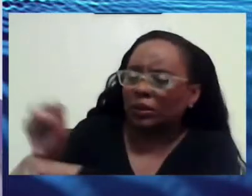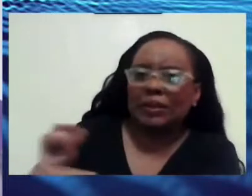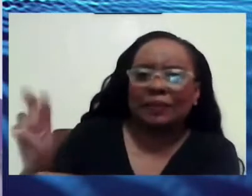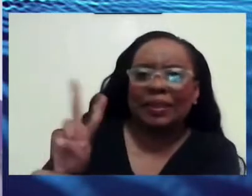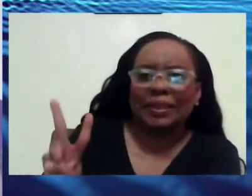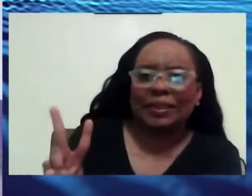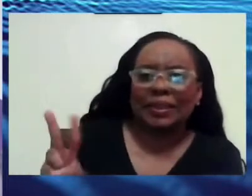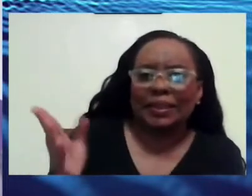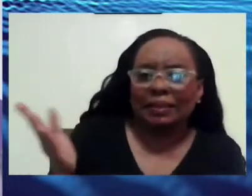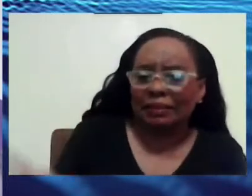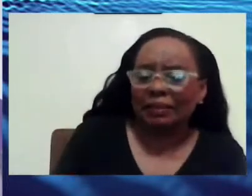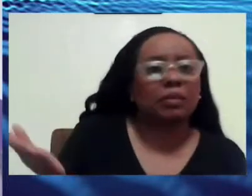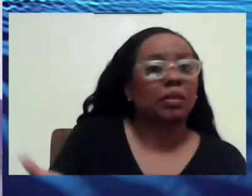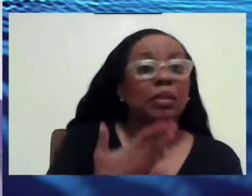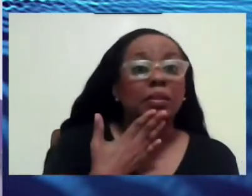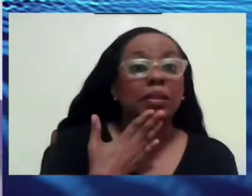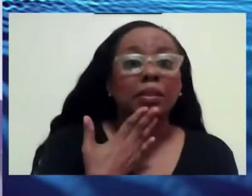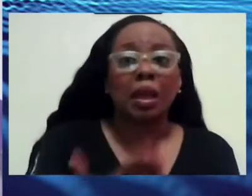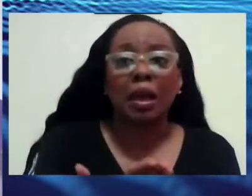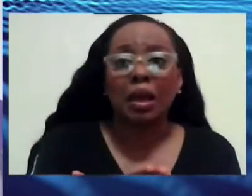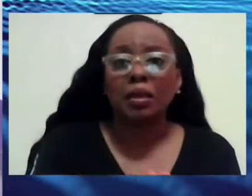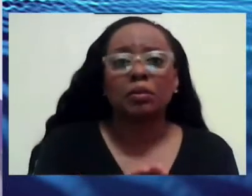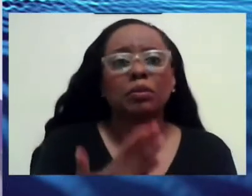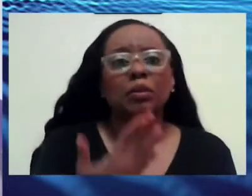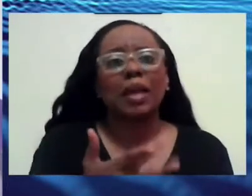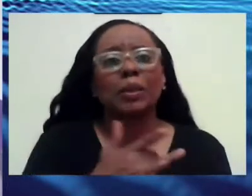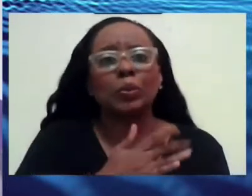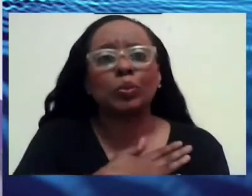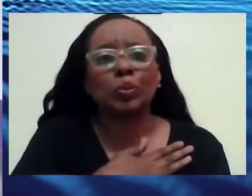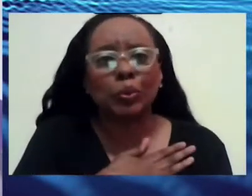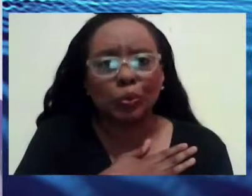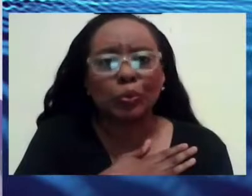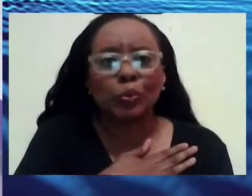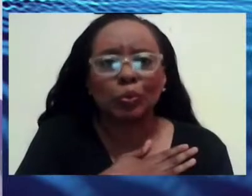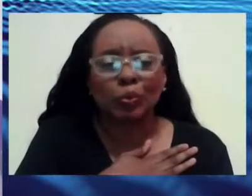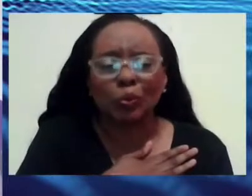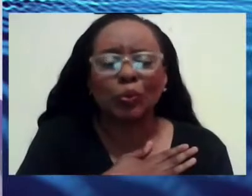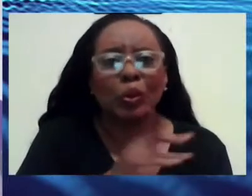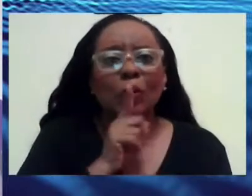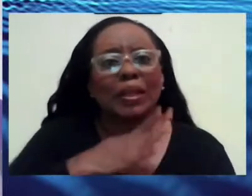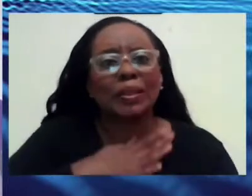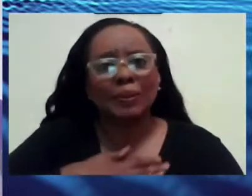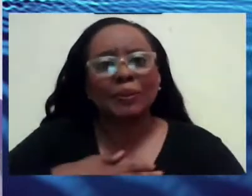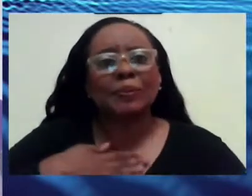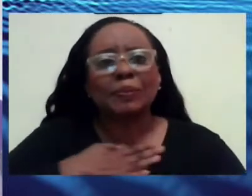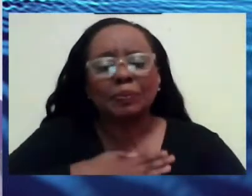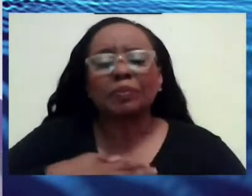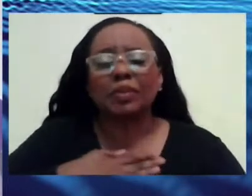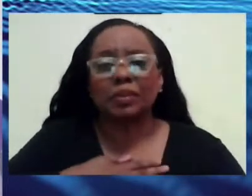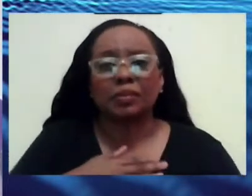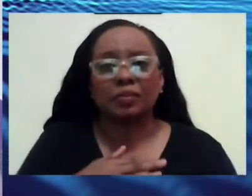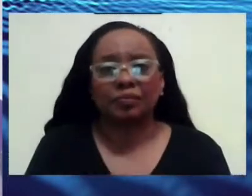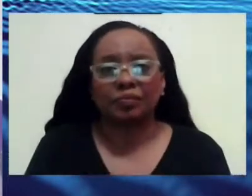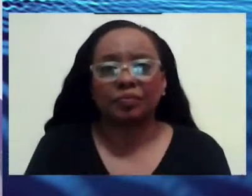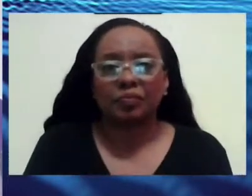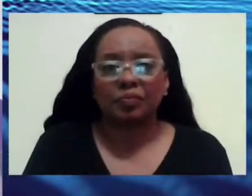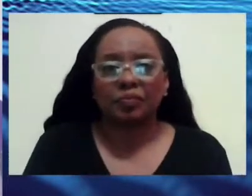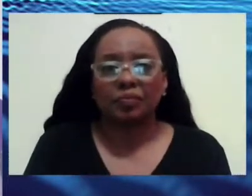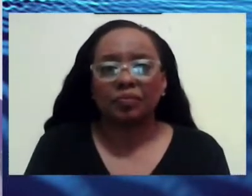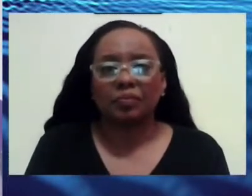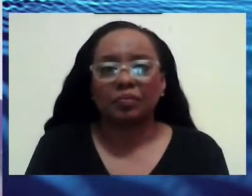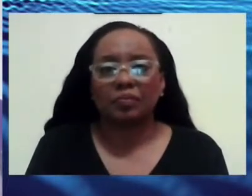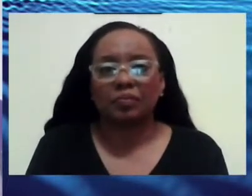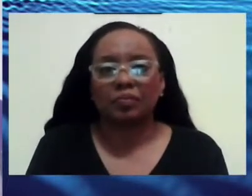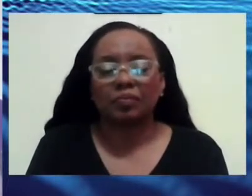thank you for your extreme generosity. It is deeply appreciated. And based on the brief by the